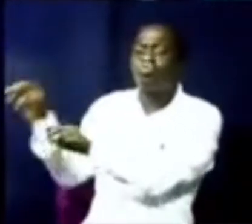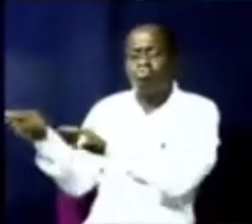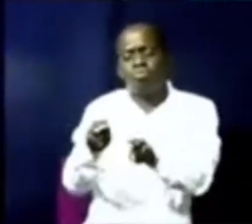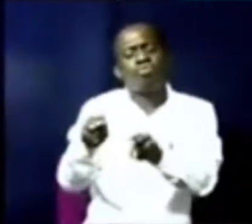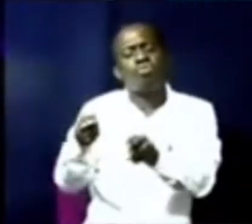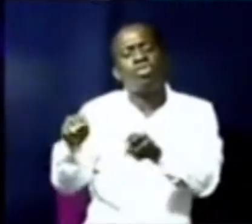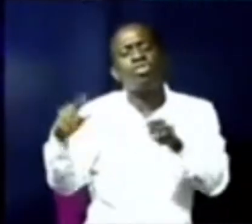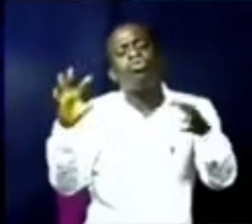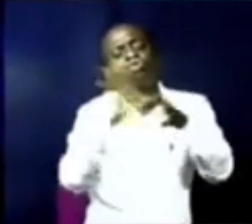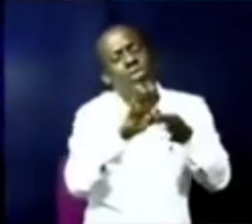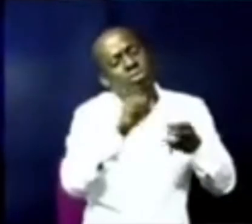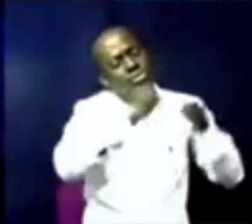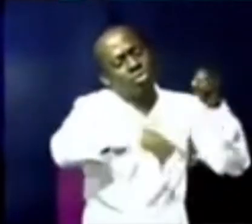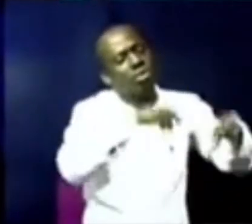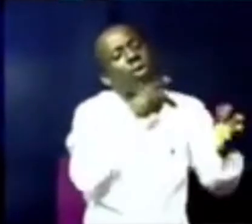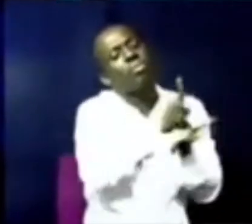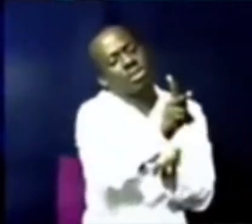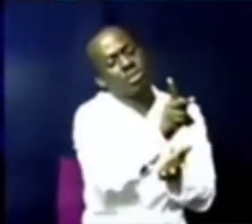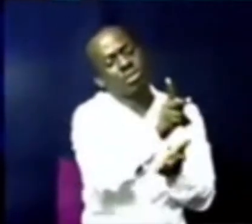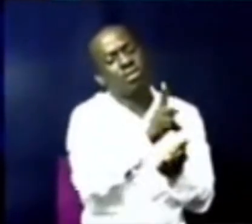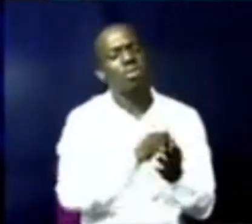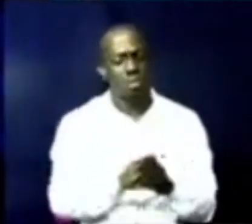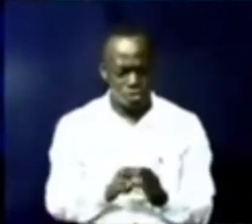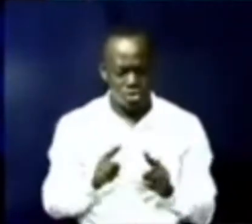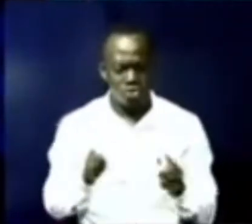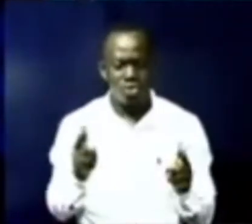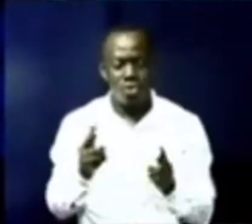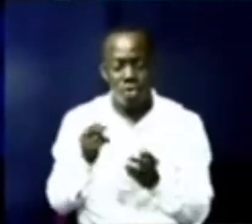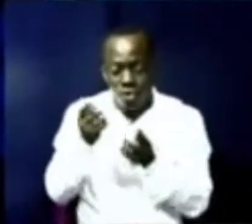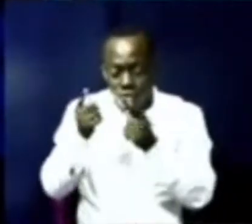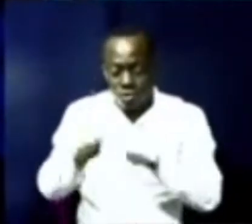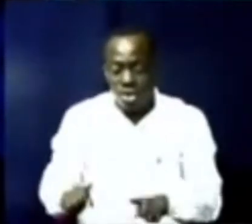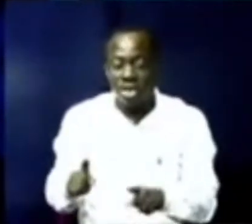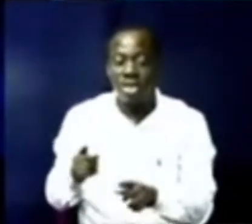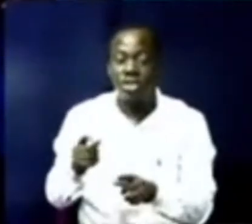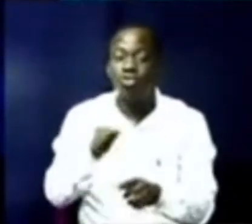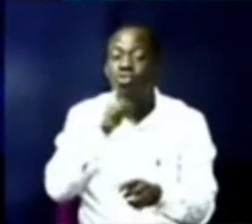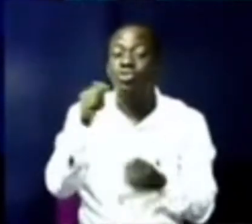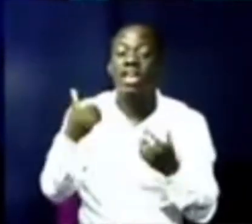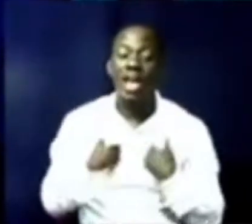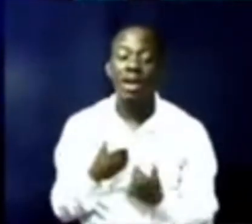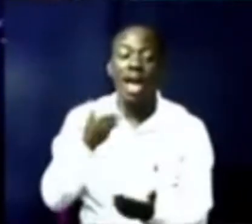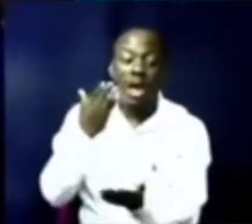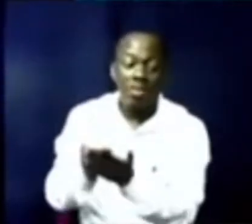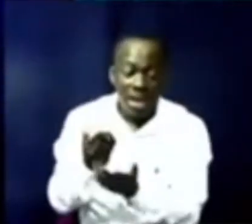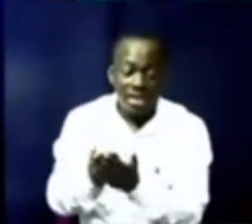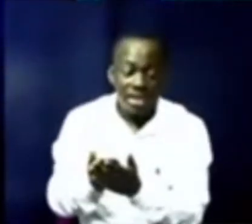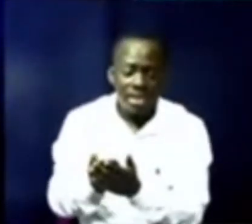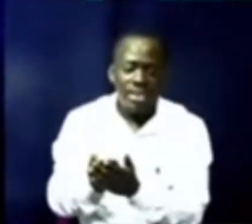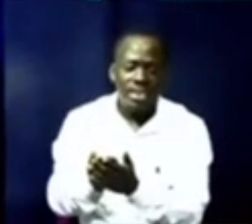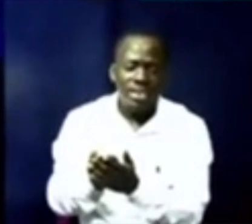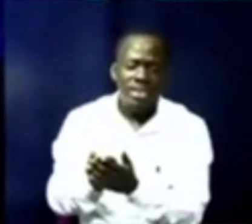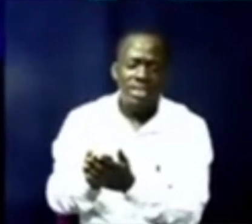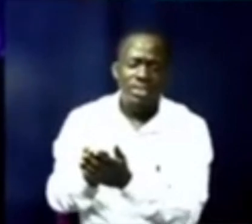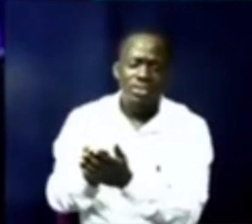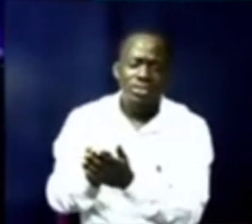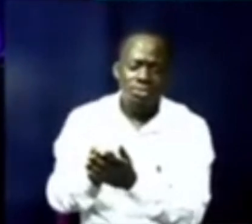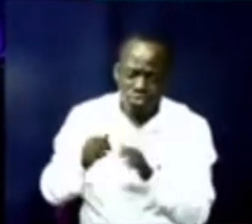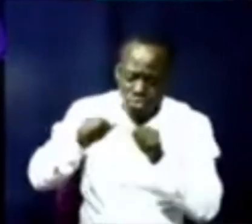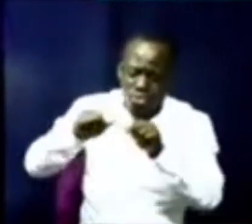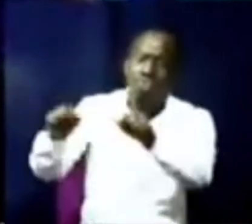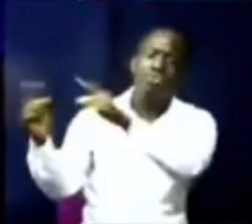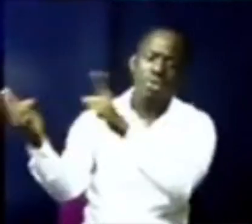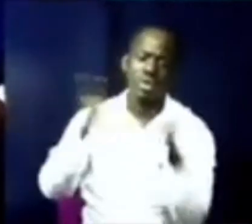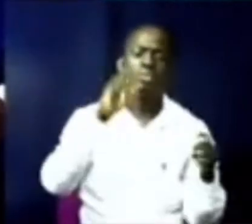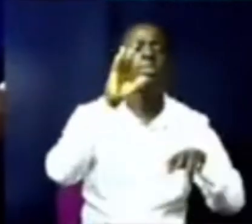Yenina ibiatu yen pen say ya ba sorry ana sikebia na ye home kai se baby cry na me ya sorry penny and sky enemy hunti ye ba for